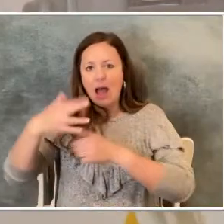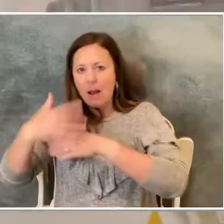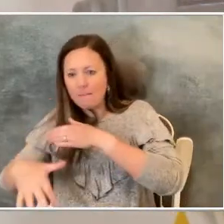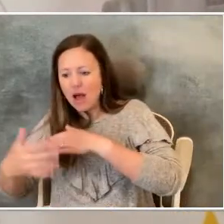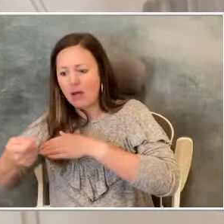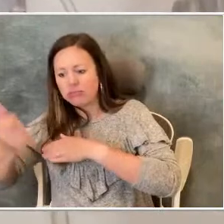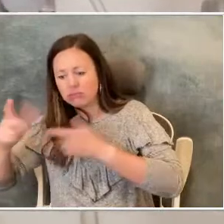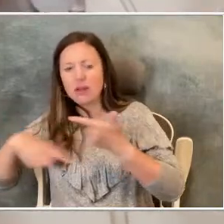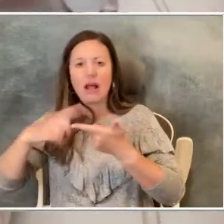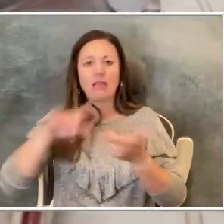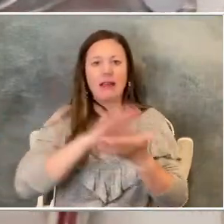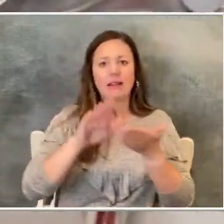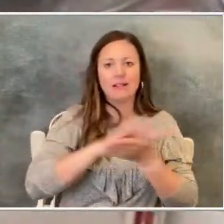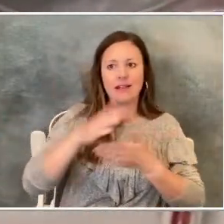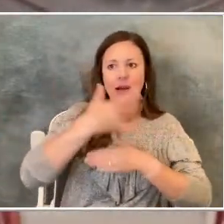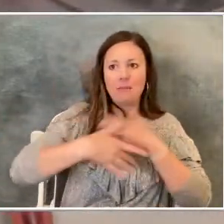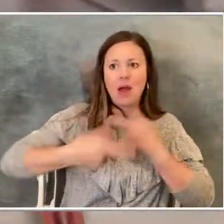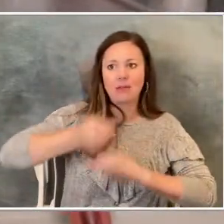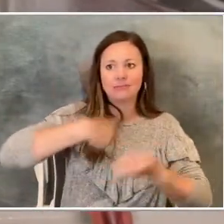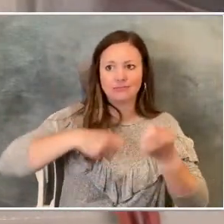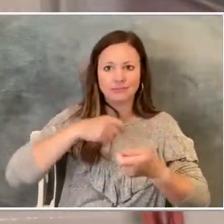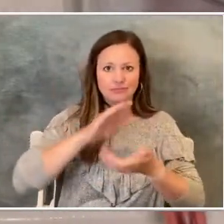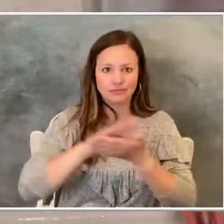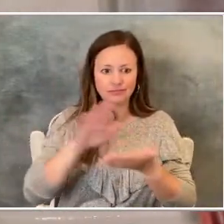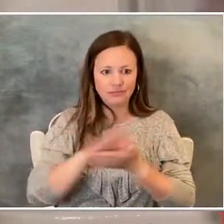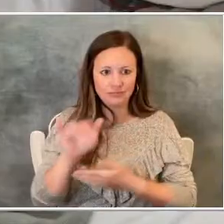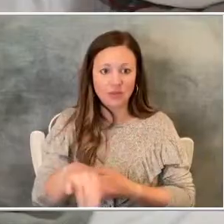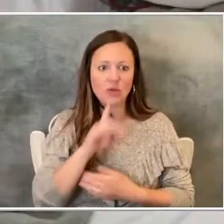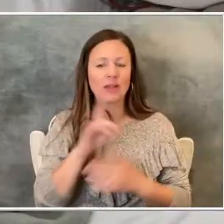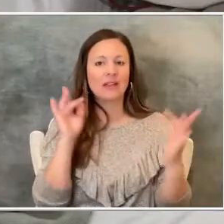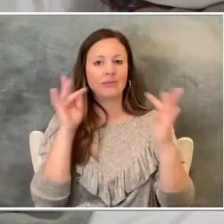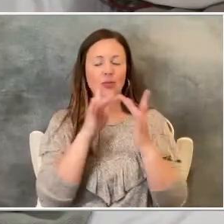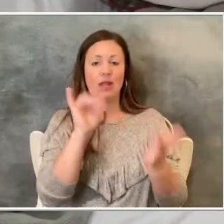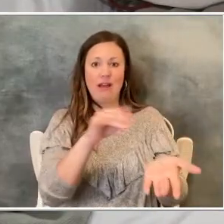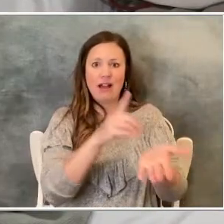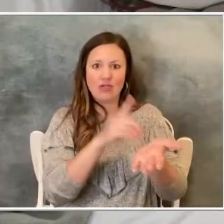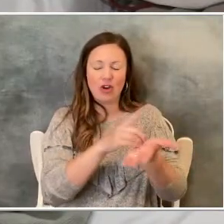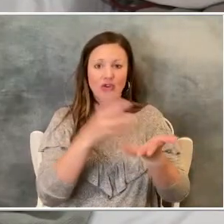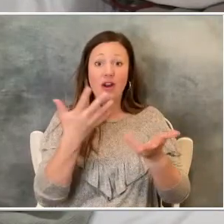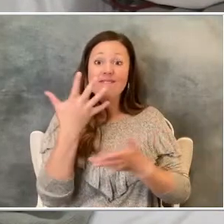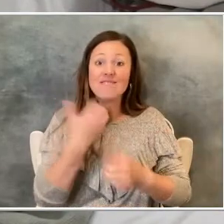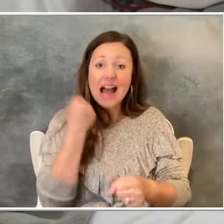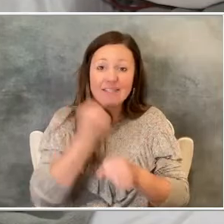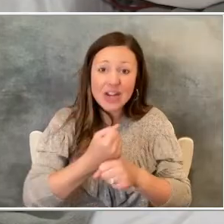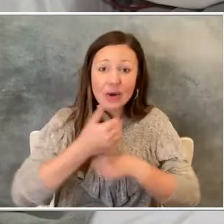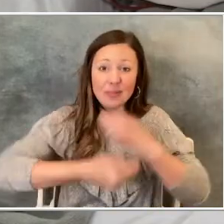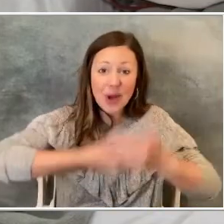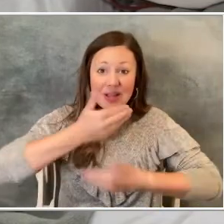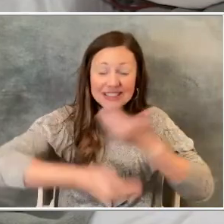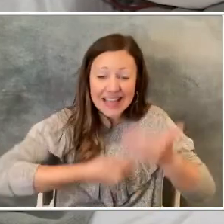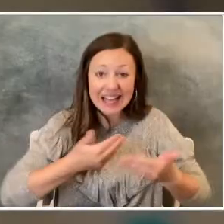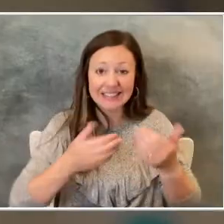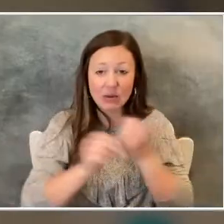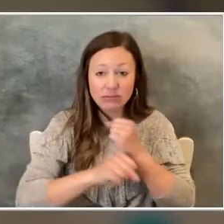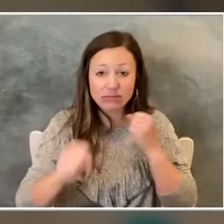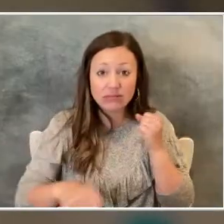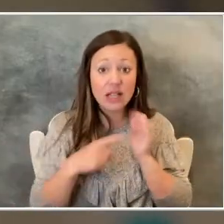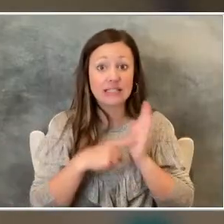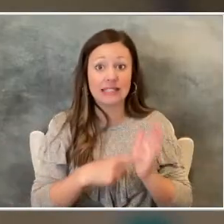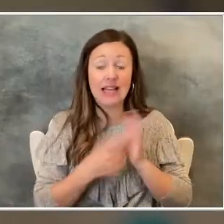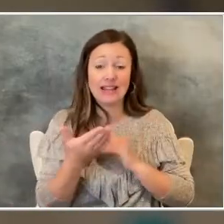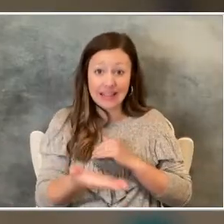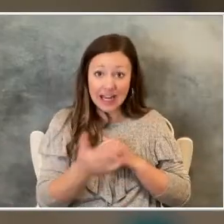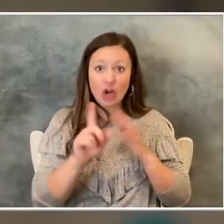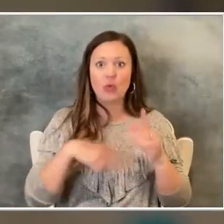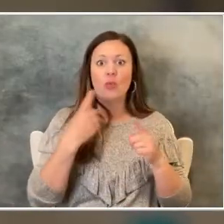body. But reaching Dr. Moriarty and his team was a 5-year-long process, even though the signs were there beginning when Aubree was